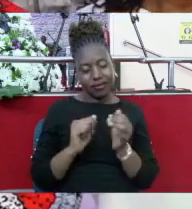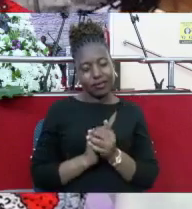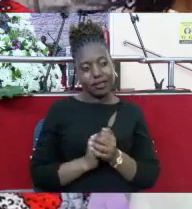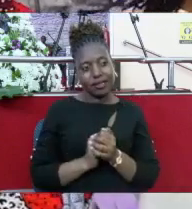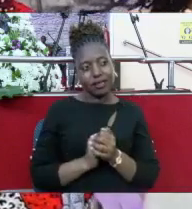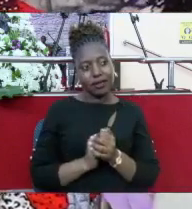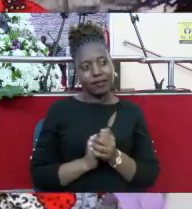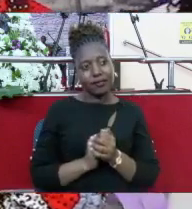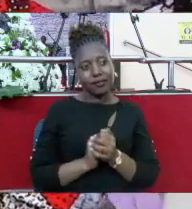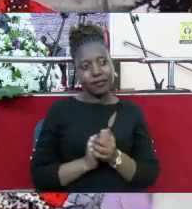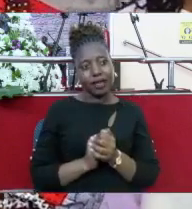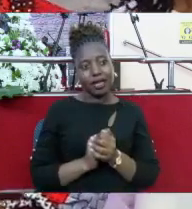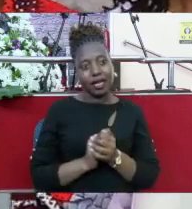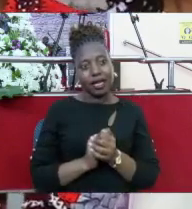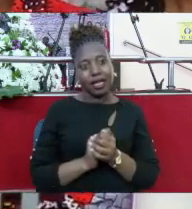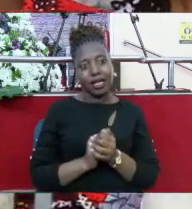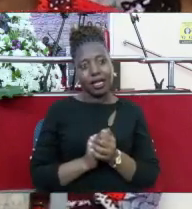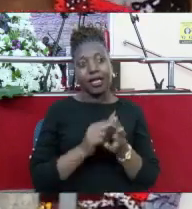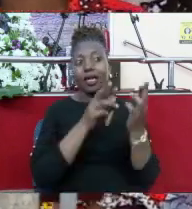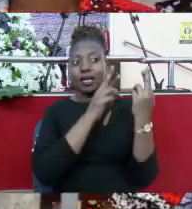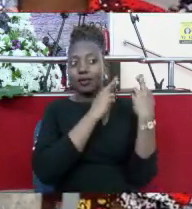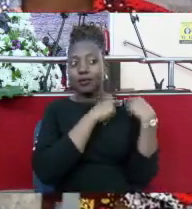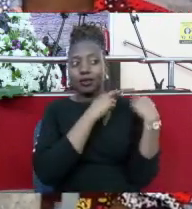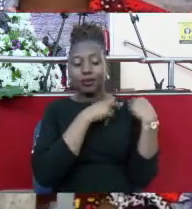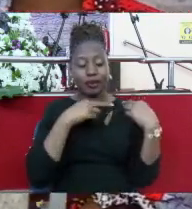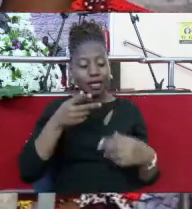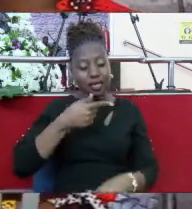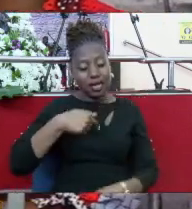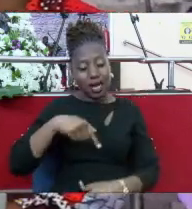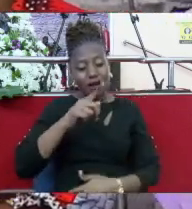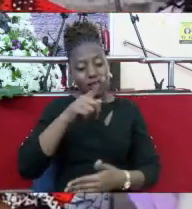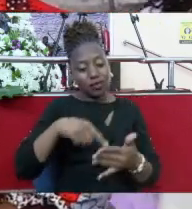Your responsibility is receiving.